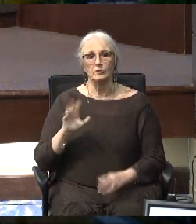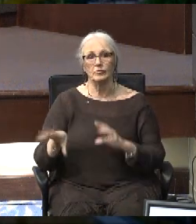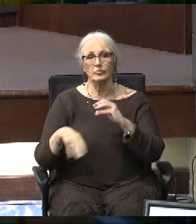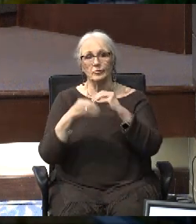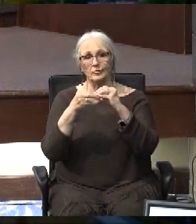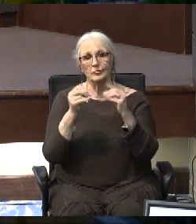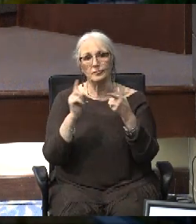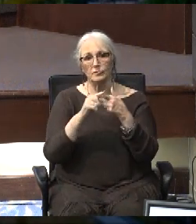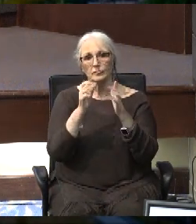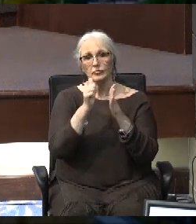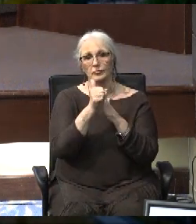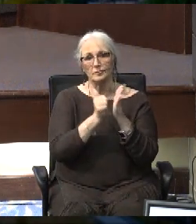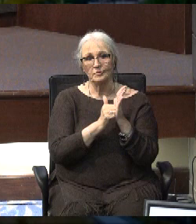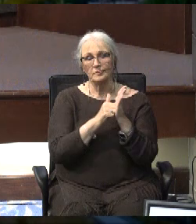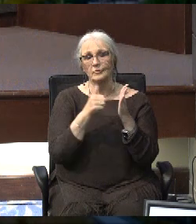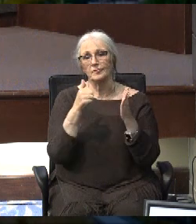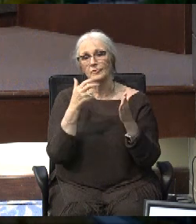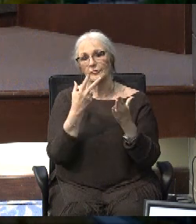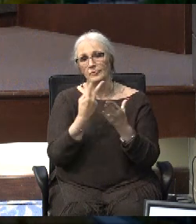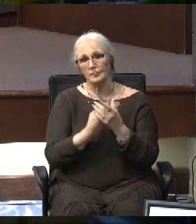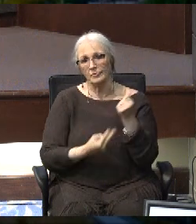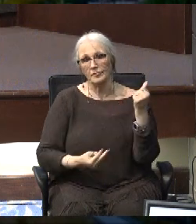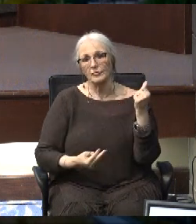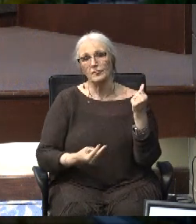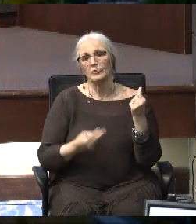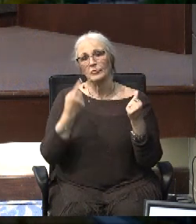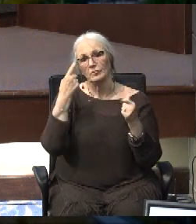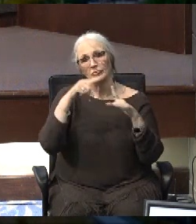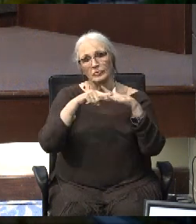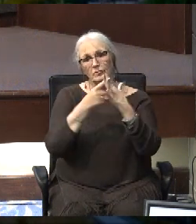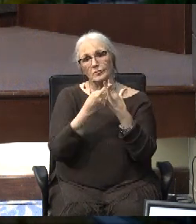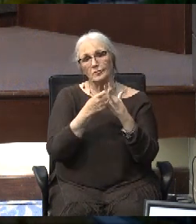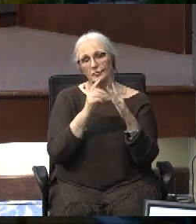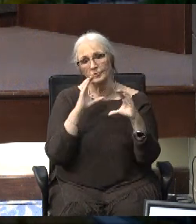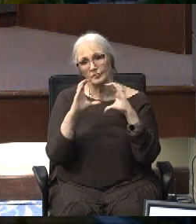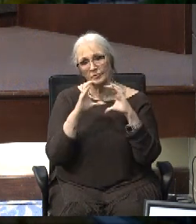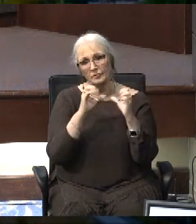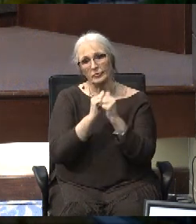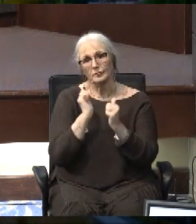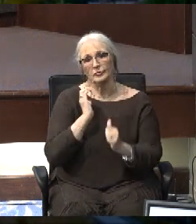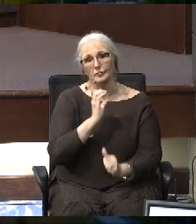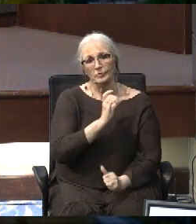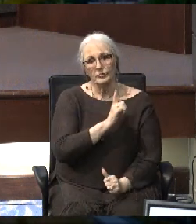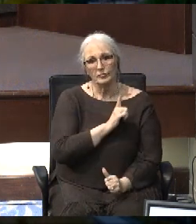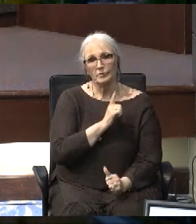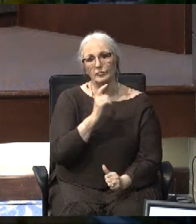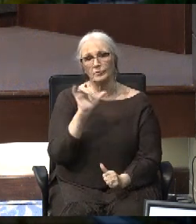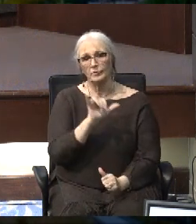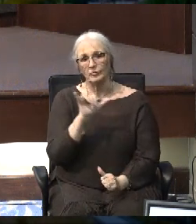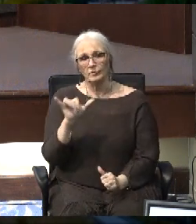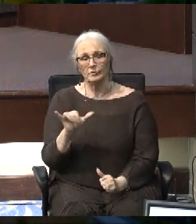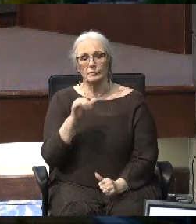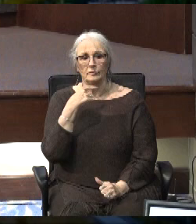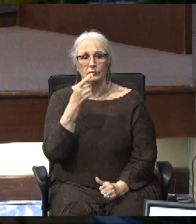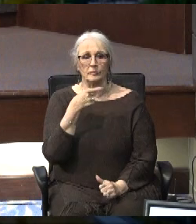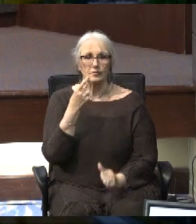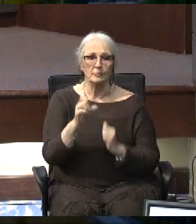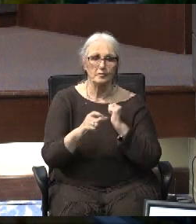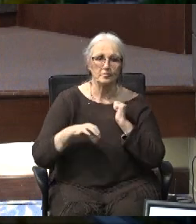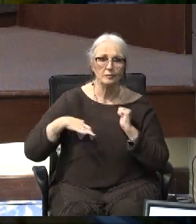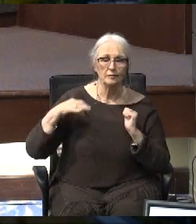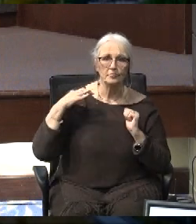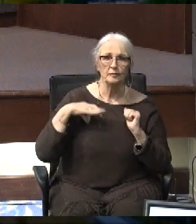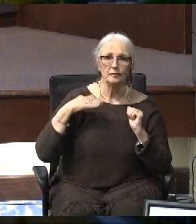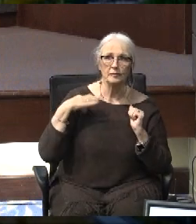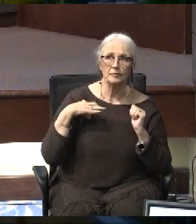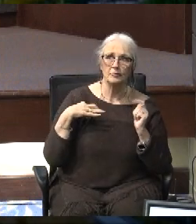to the agenda both to facilitate a conversation with the council, but also for the public's benefit so they have a good